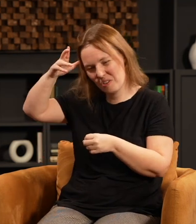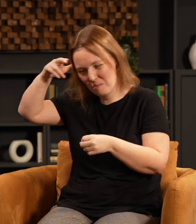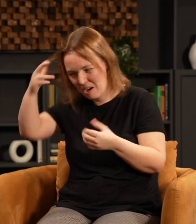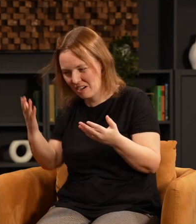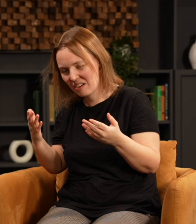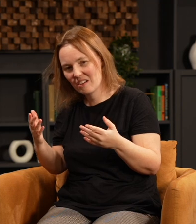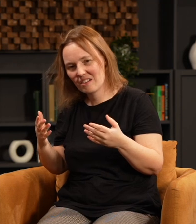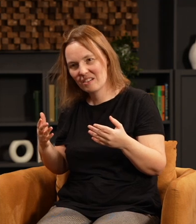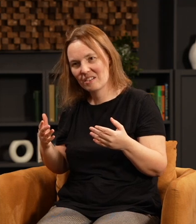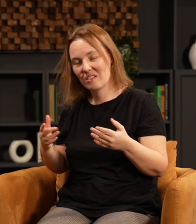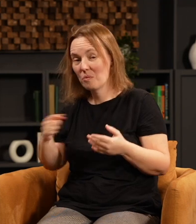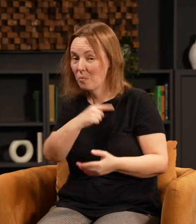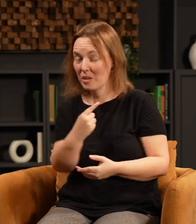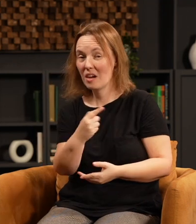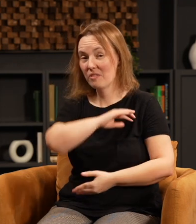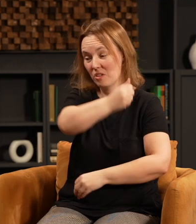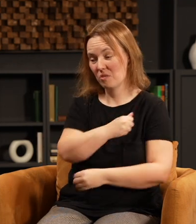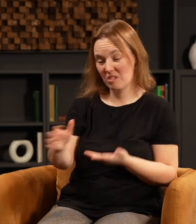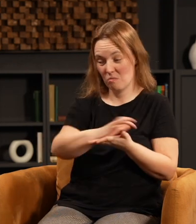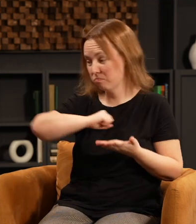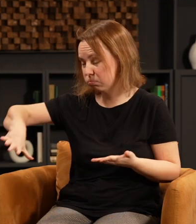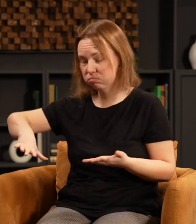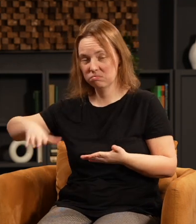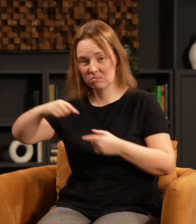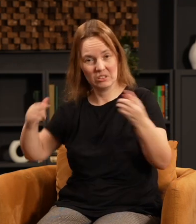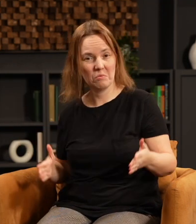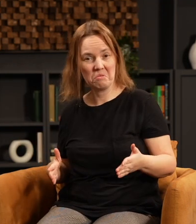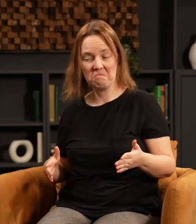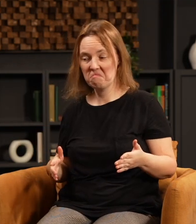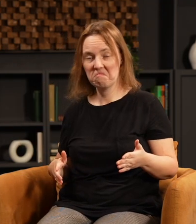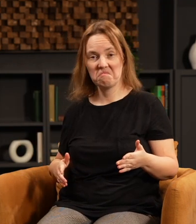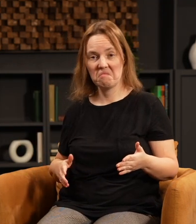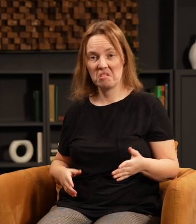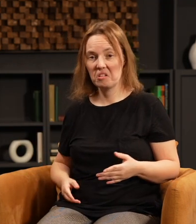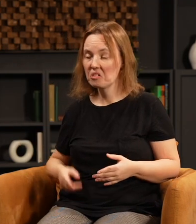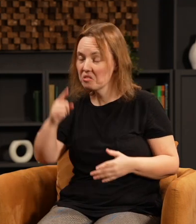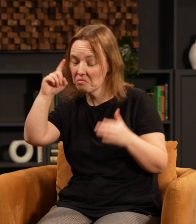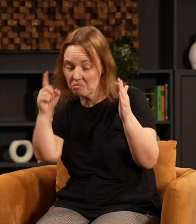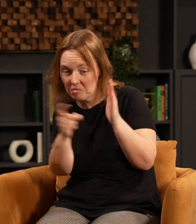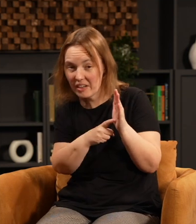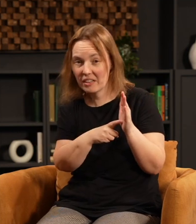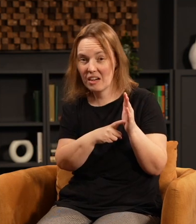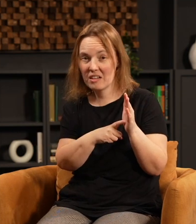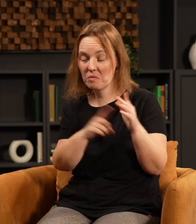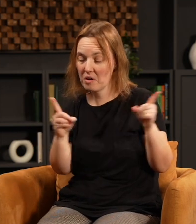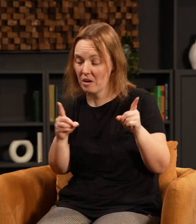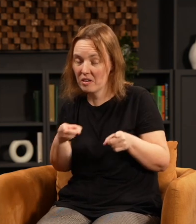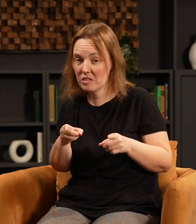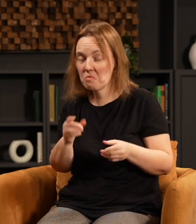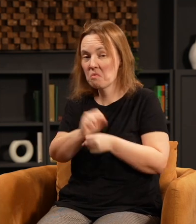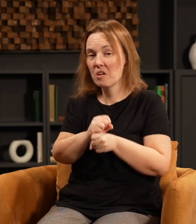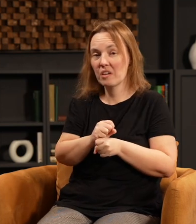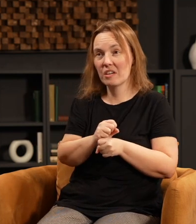such a good thing, is that we have the authority to cast the enemy out. We have the authority to recognize where he's working, to renounce that or minister